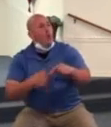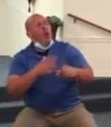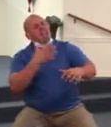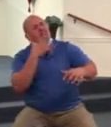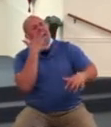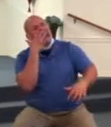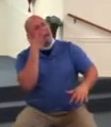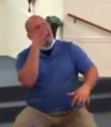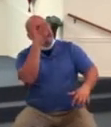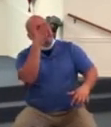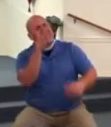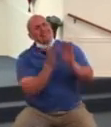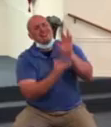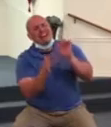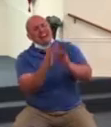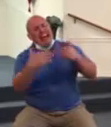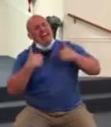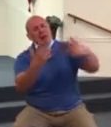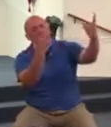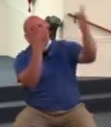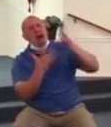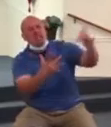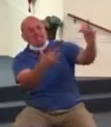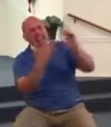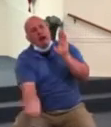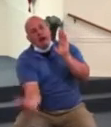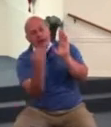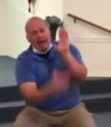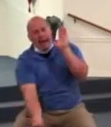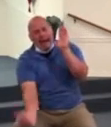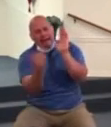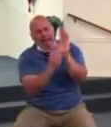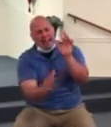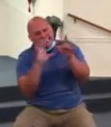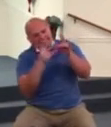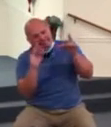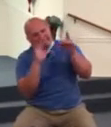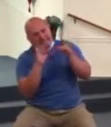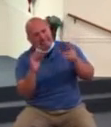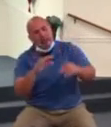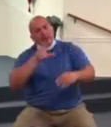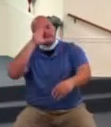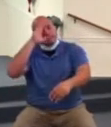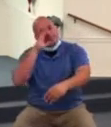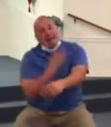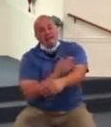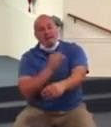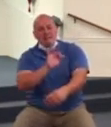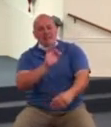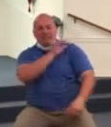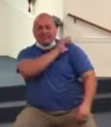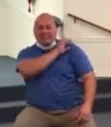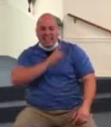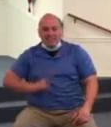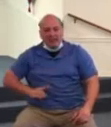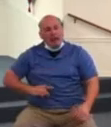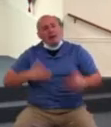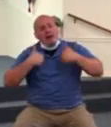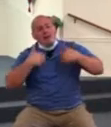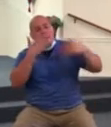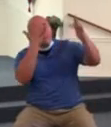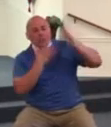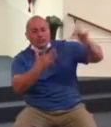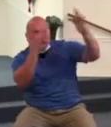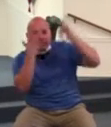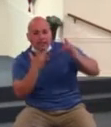me." Again and again, he cried out, "Son of David, have mercy on me." And he would not stop. He refused to be quiet